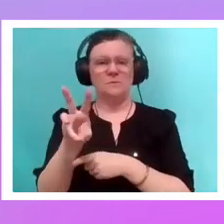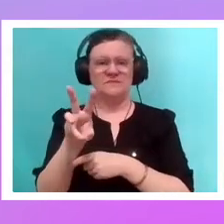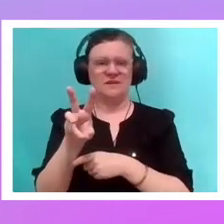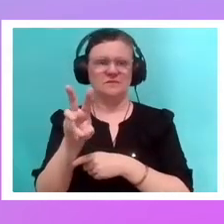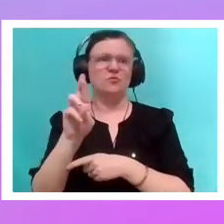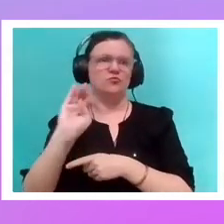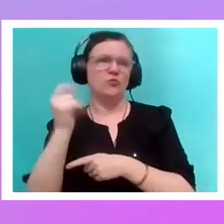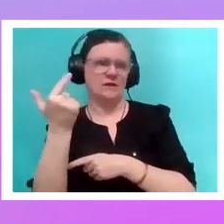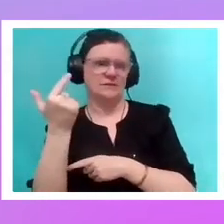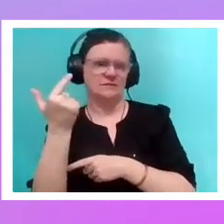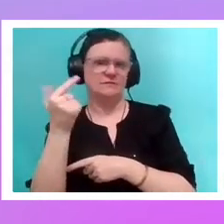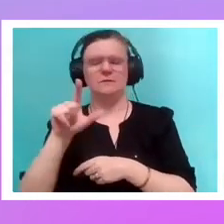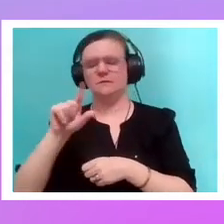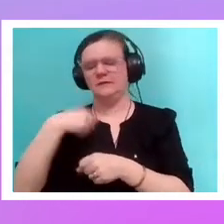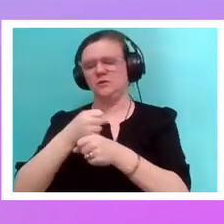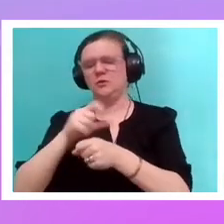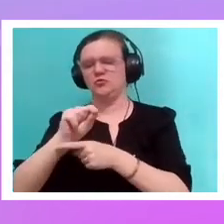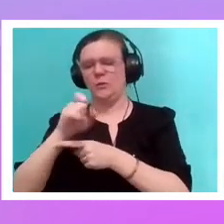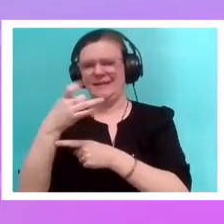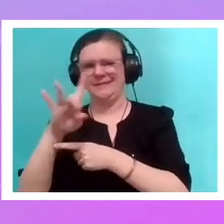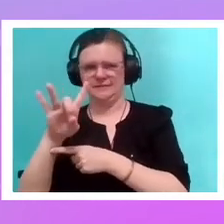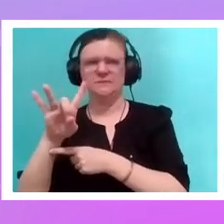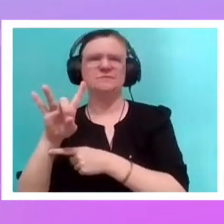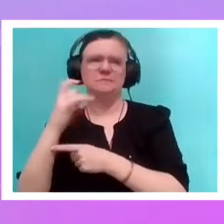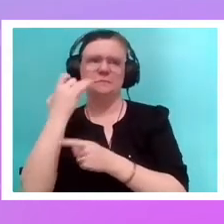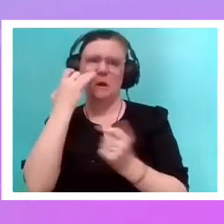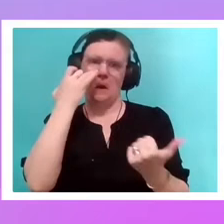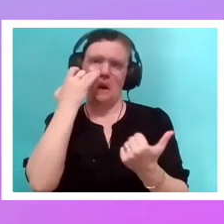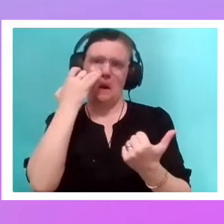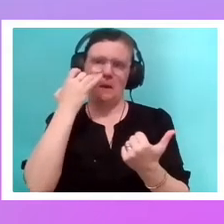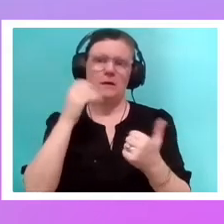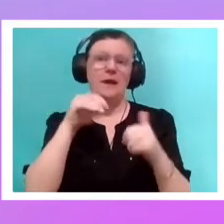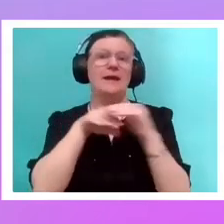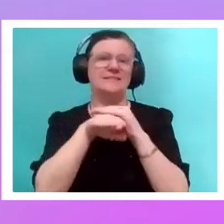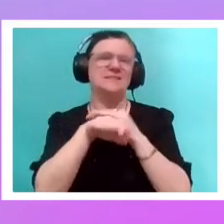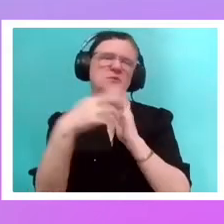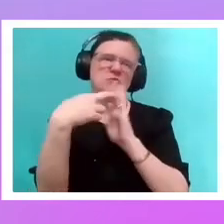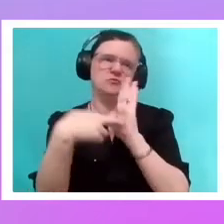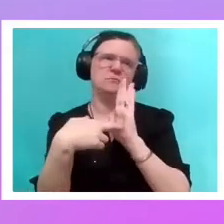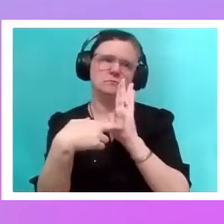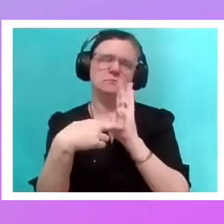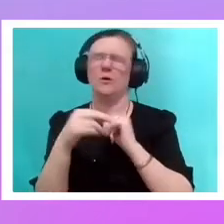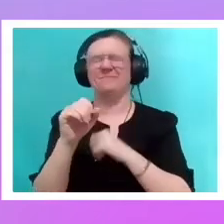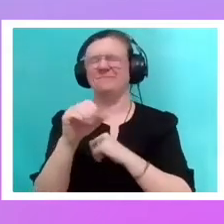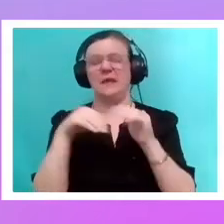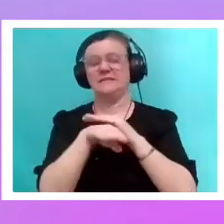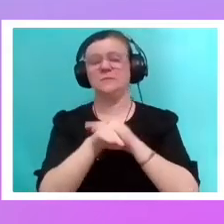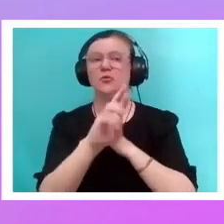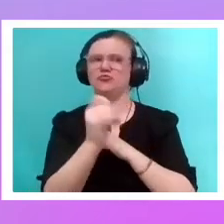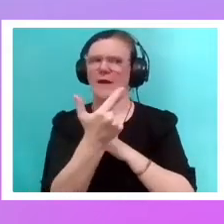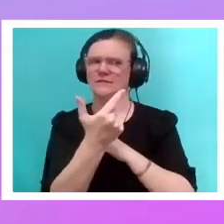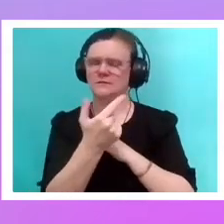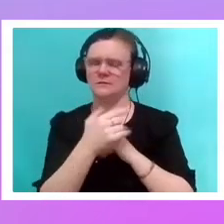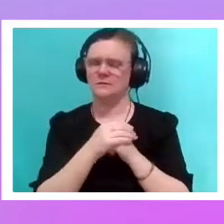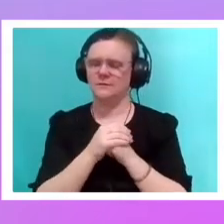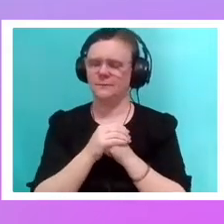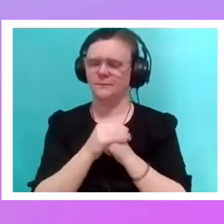Regulations 2018. And I'll just refer to those as the accessibility regulations after this point. They mean